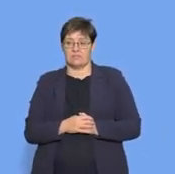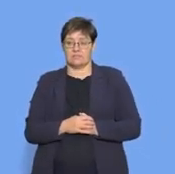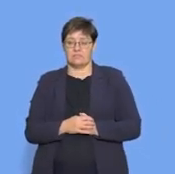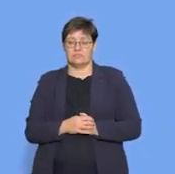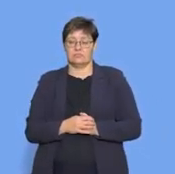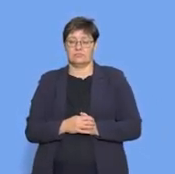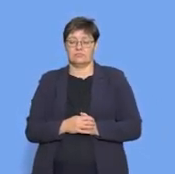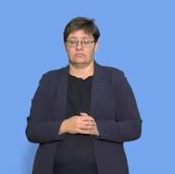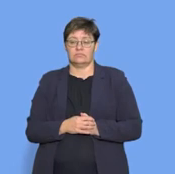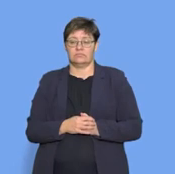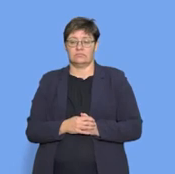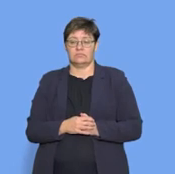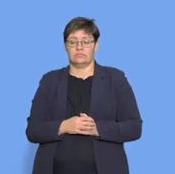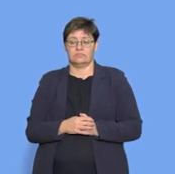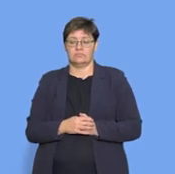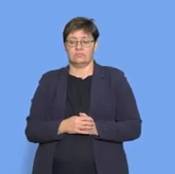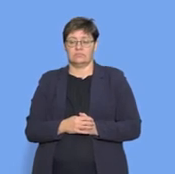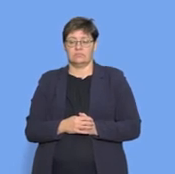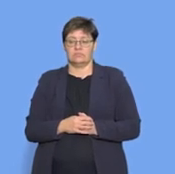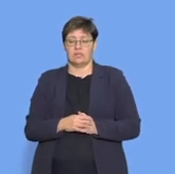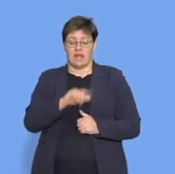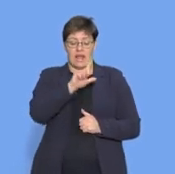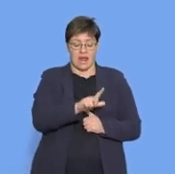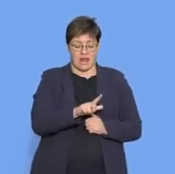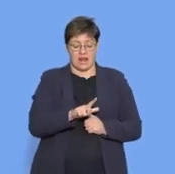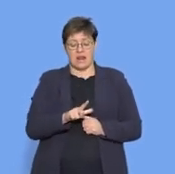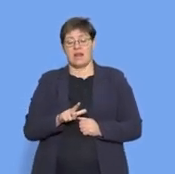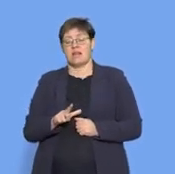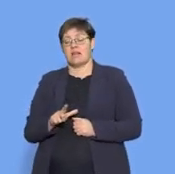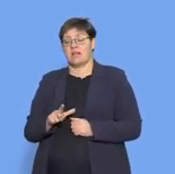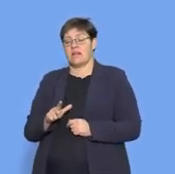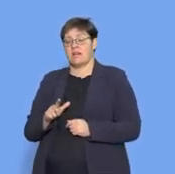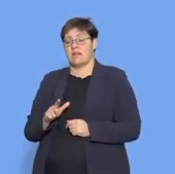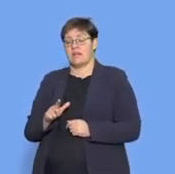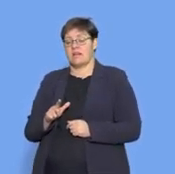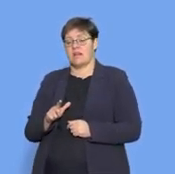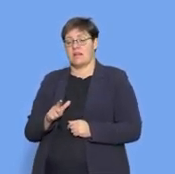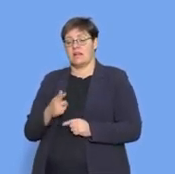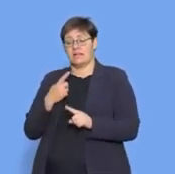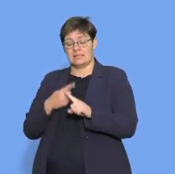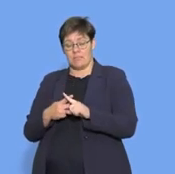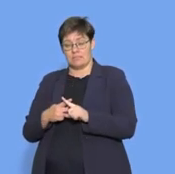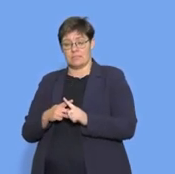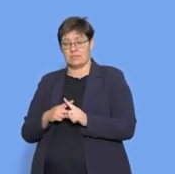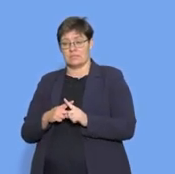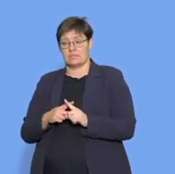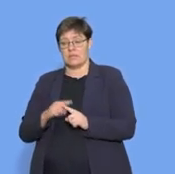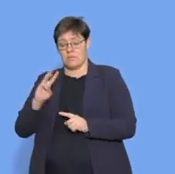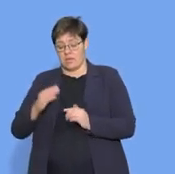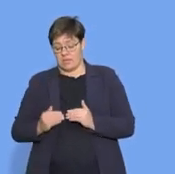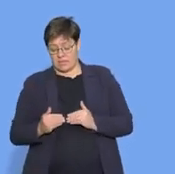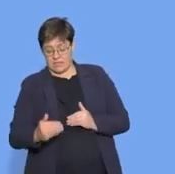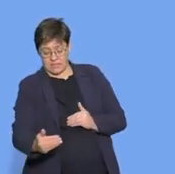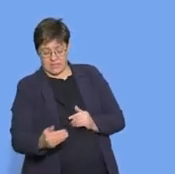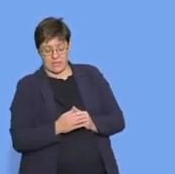the area of my rectangular base, which is my length times my width. And then I'm going to have to add